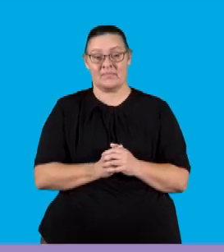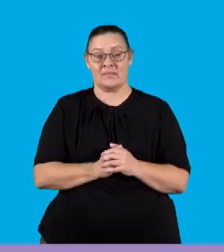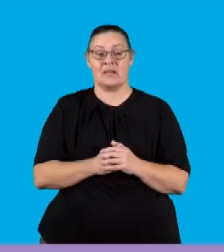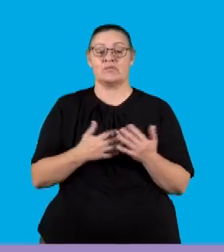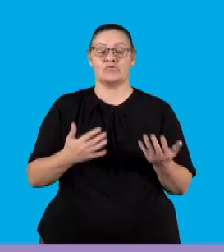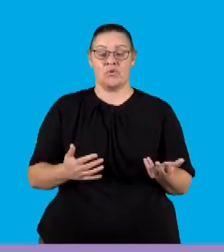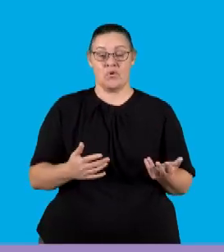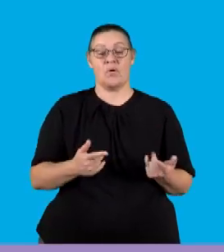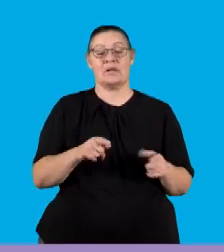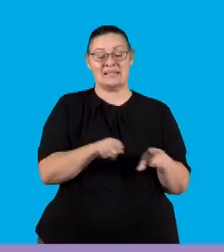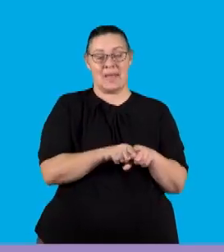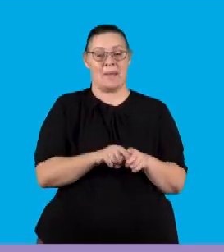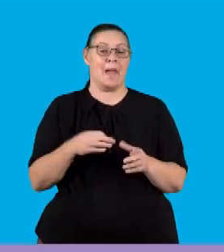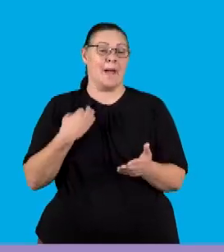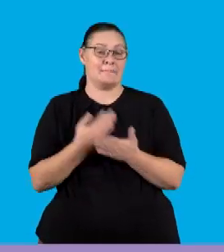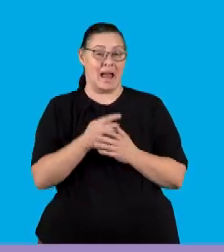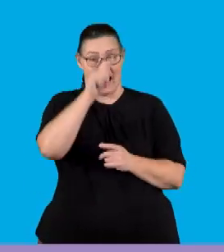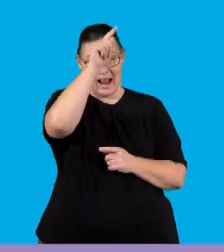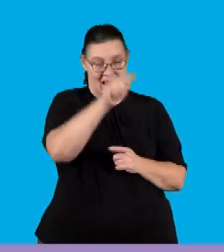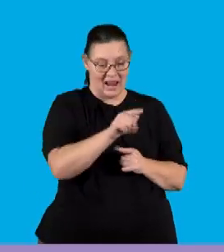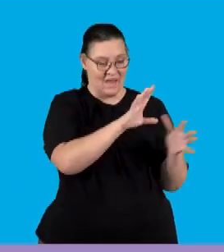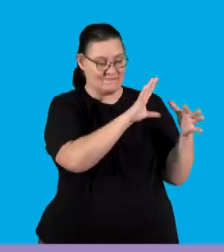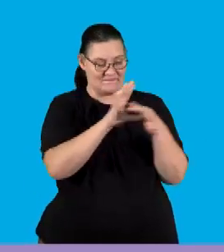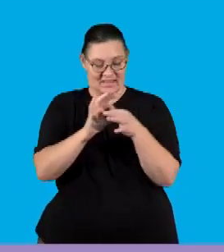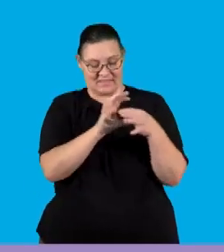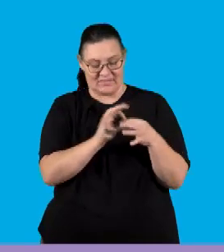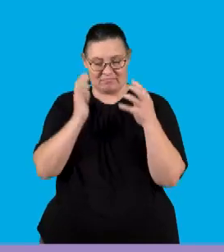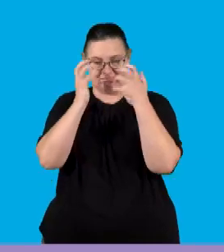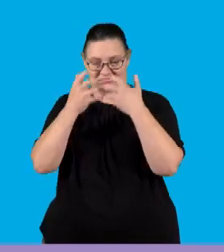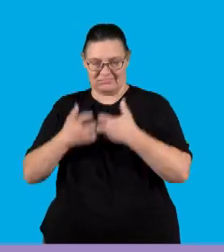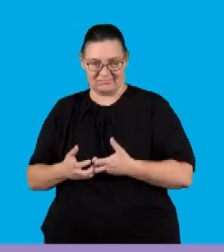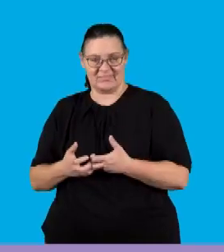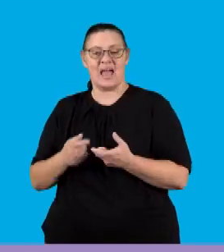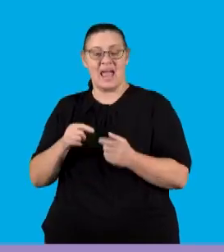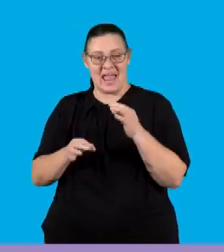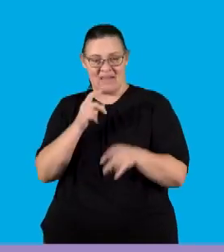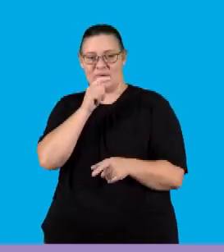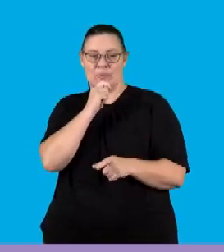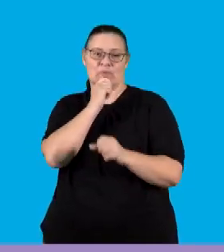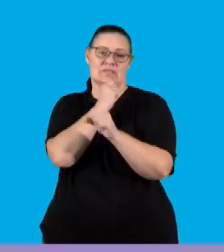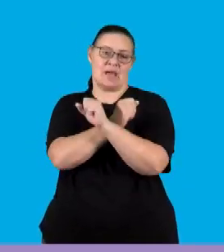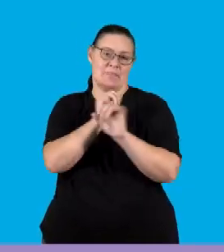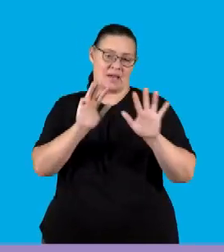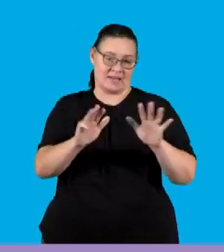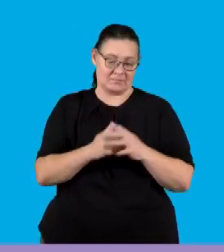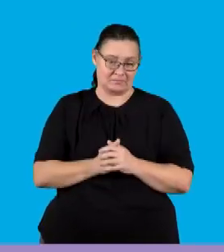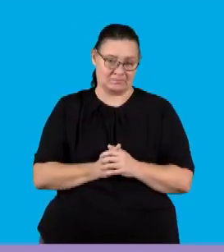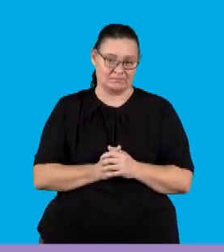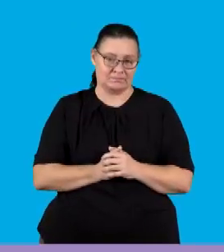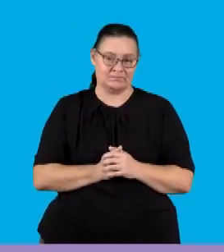9, as it applies correctly to all of these input values and the output